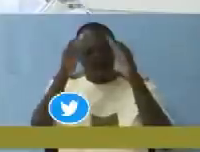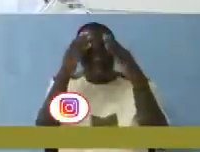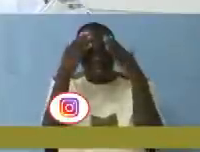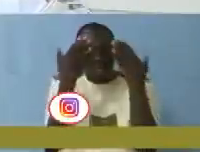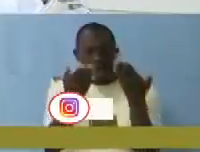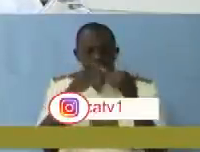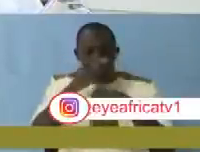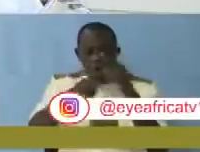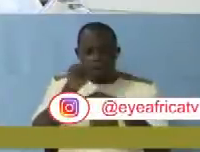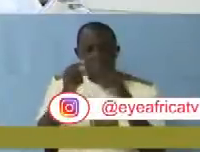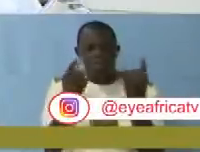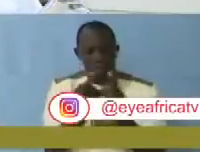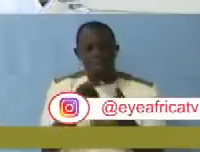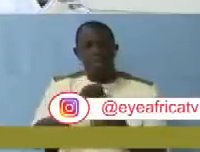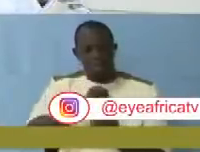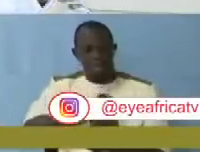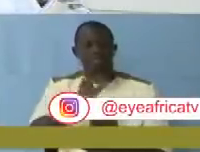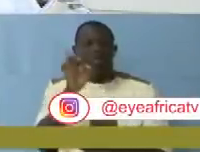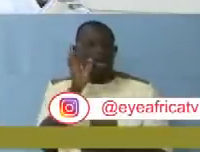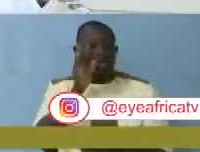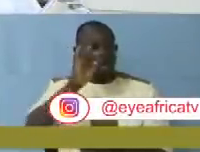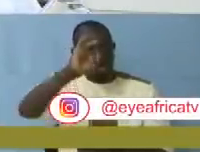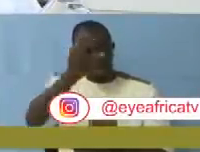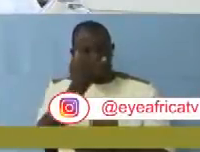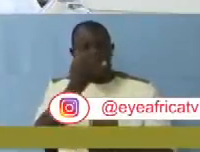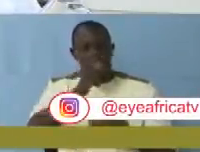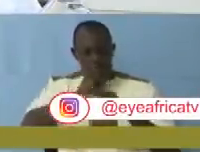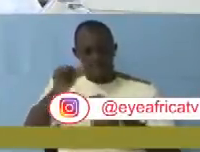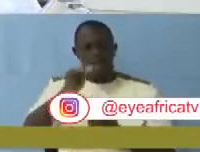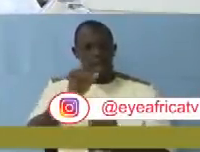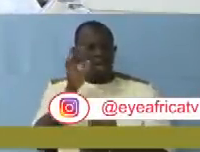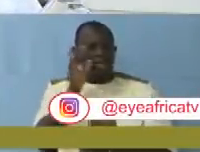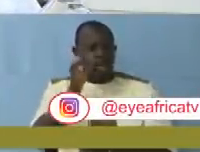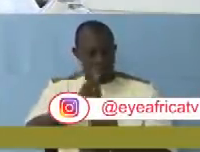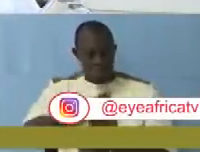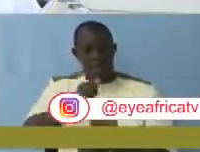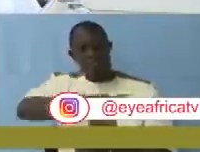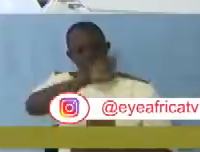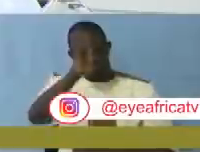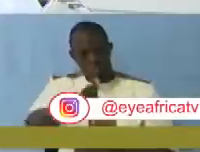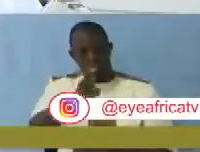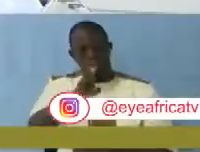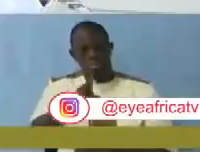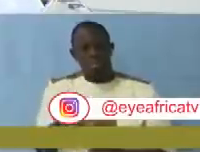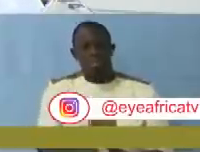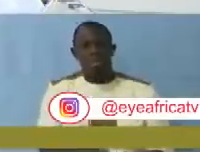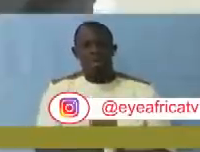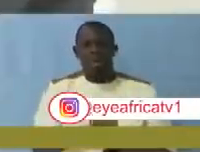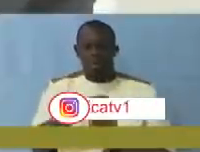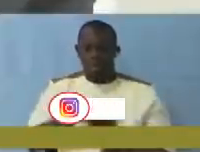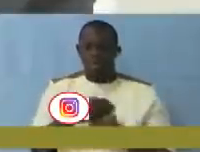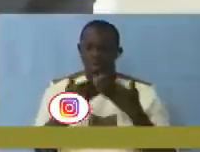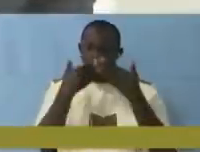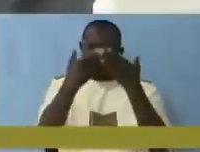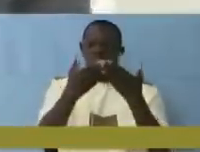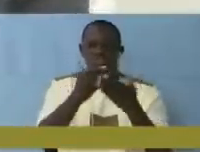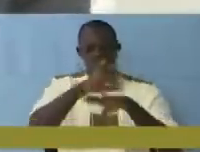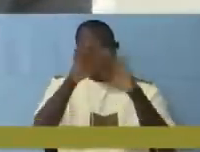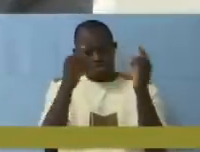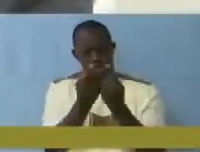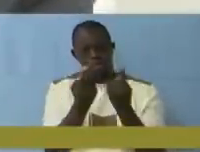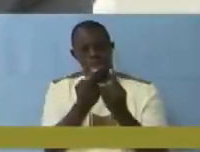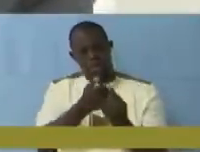Yes. Can I tell you one thing, sir? No, just answer my questions. Just answer my questions. Can I give you something else?